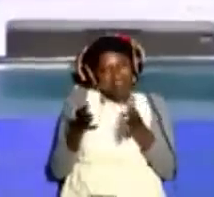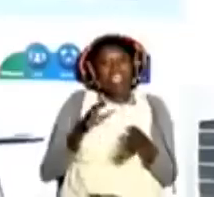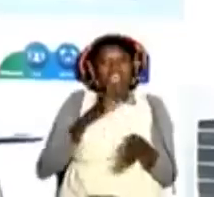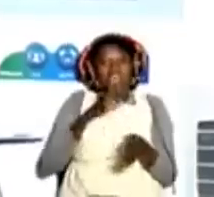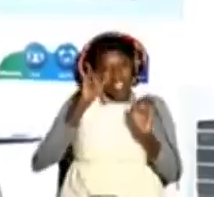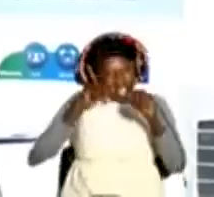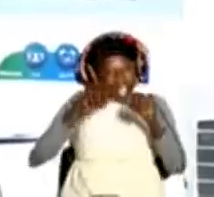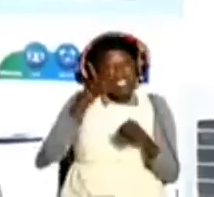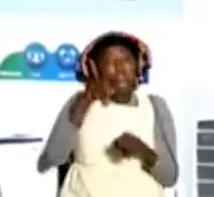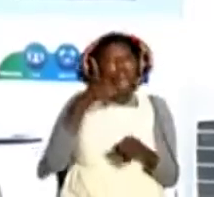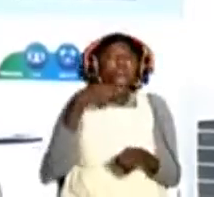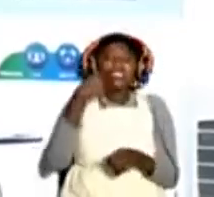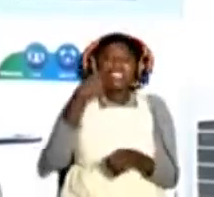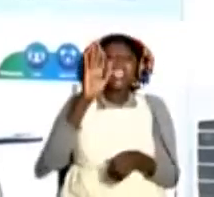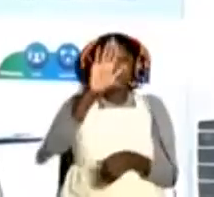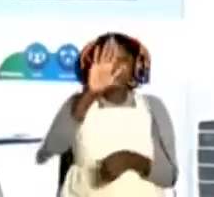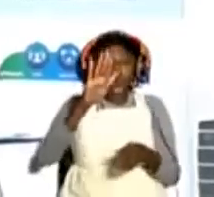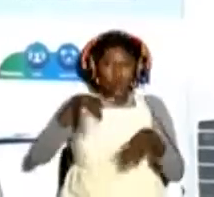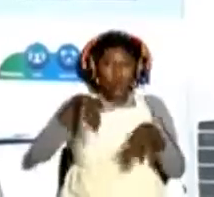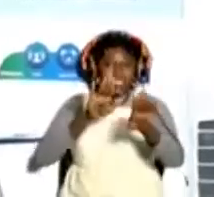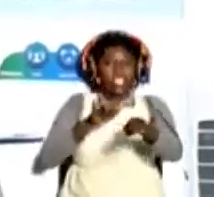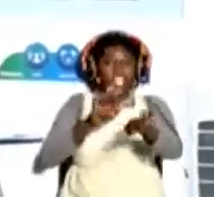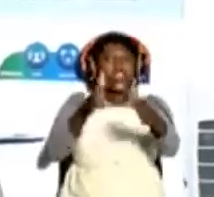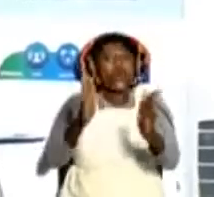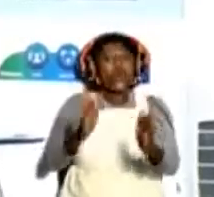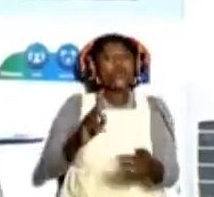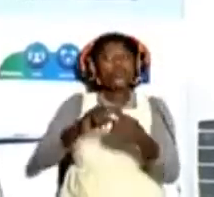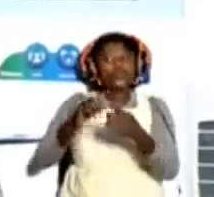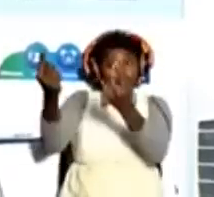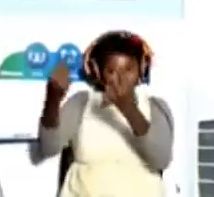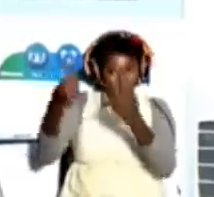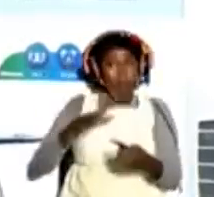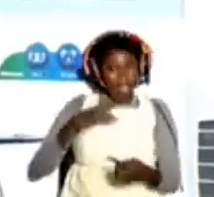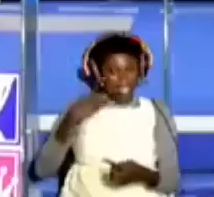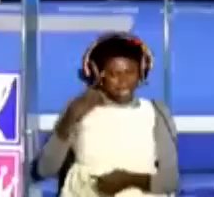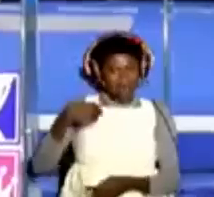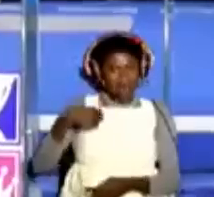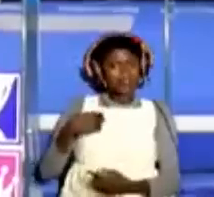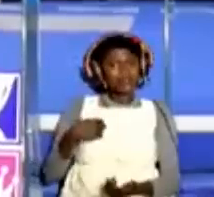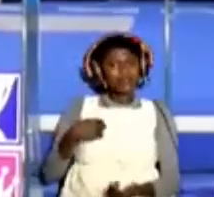And can you tell your tailor to come and see me?